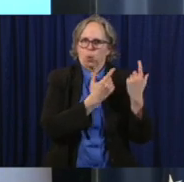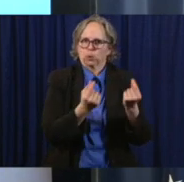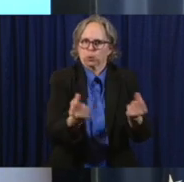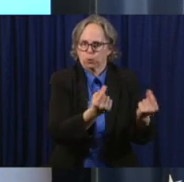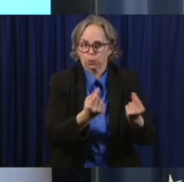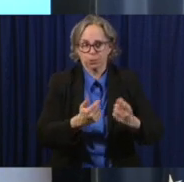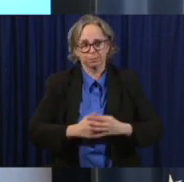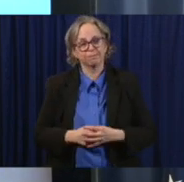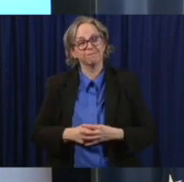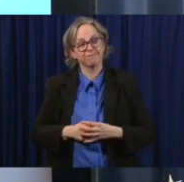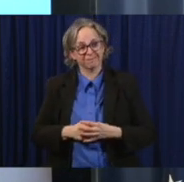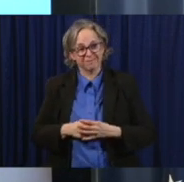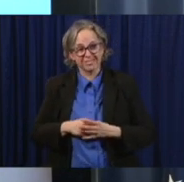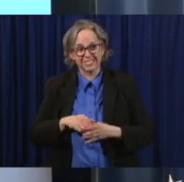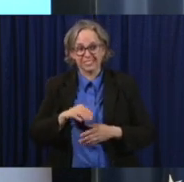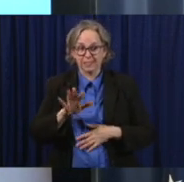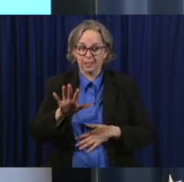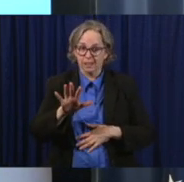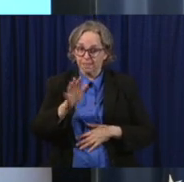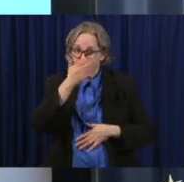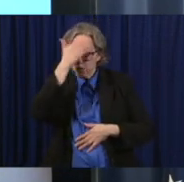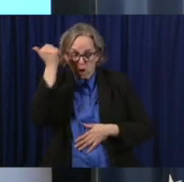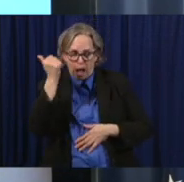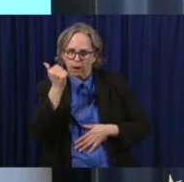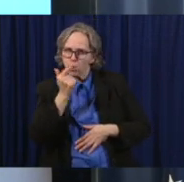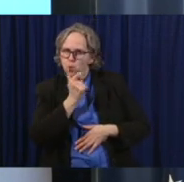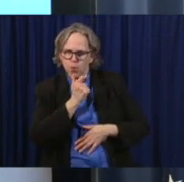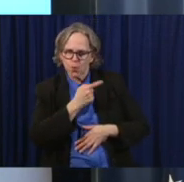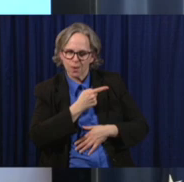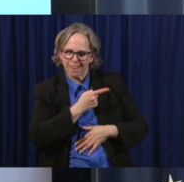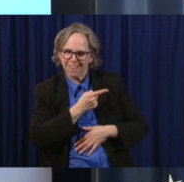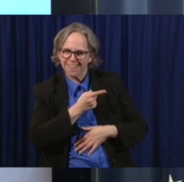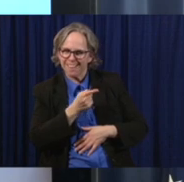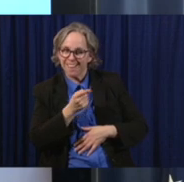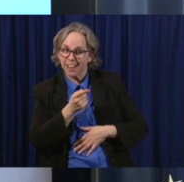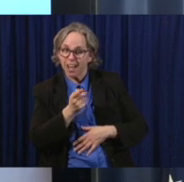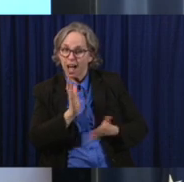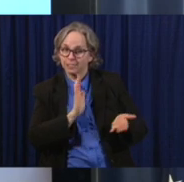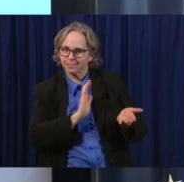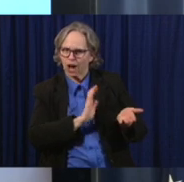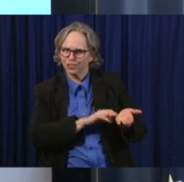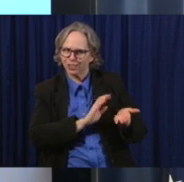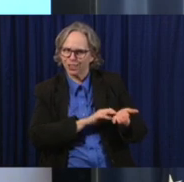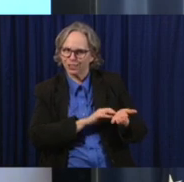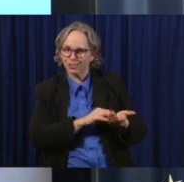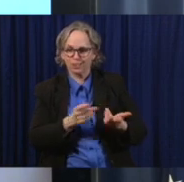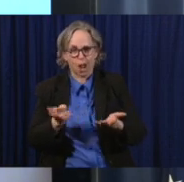can't forget is that folks like the physicians and the nurses and the team that